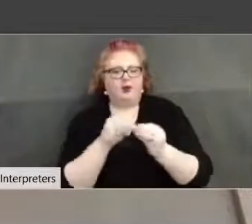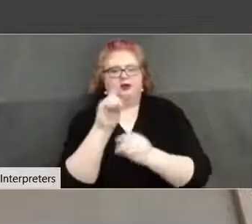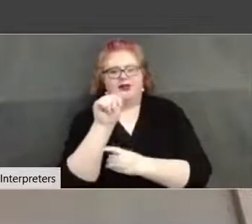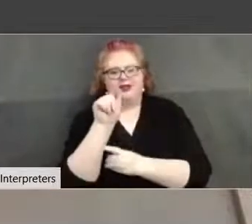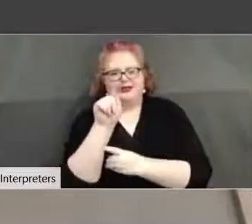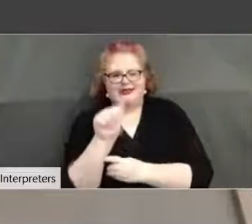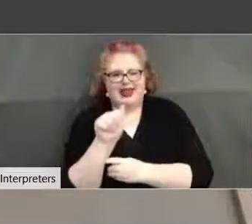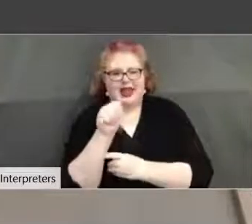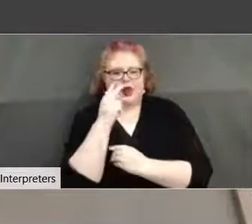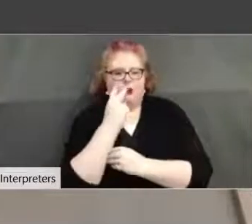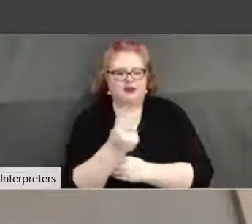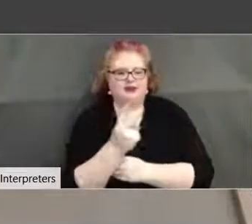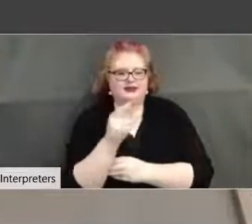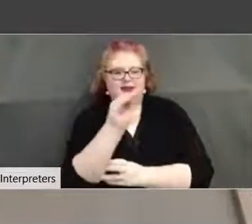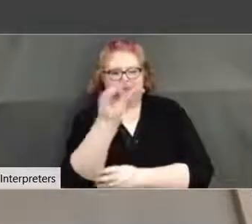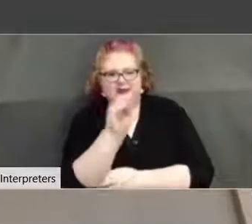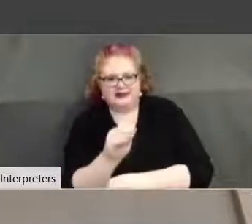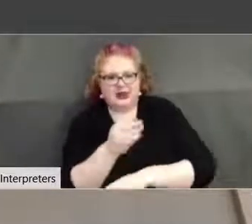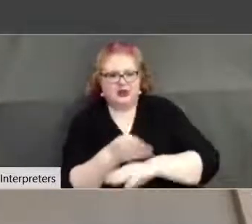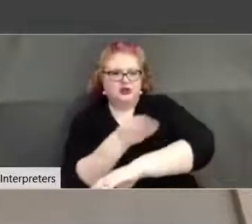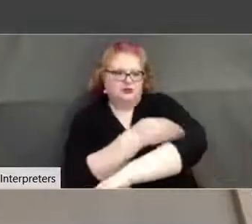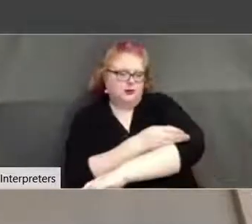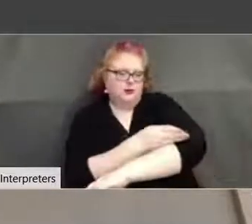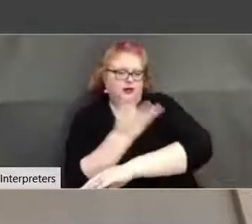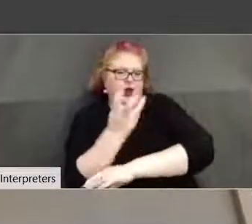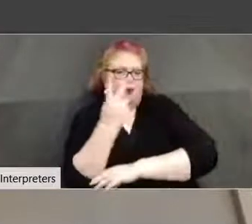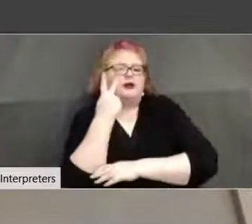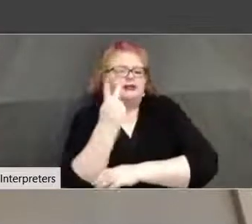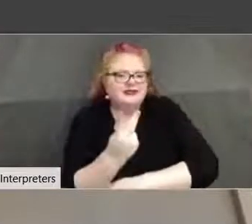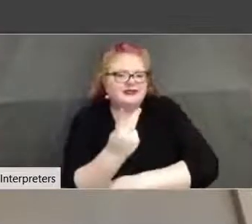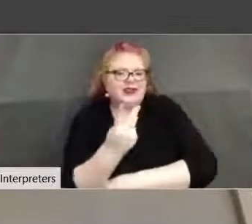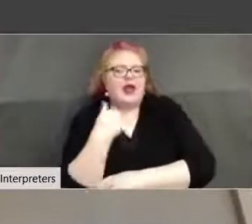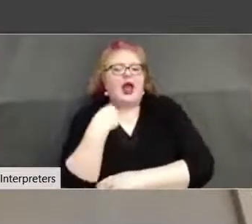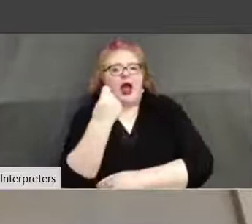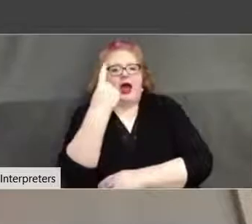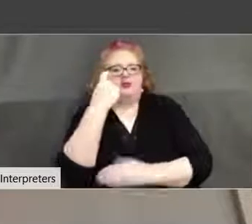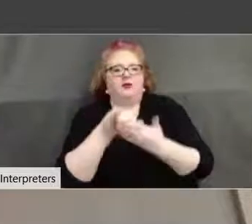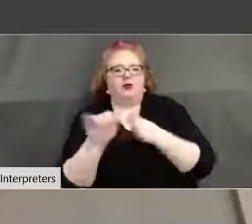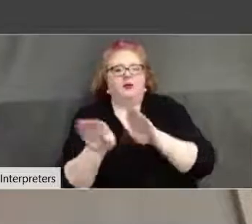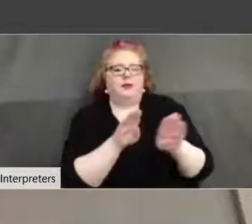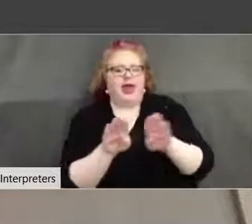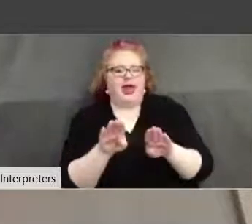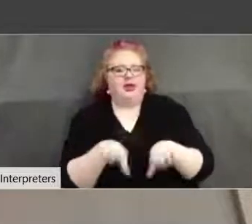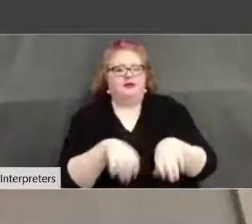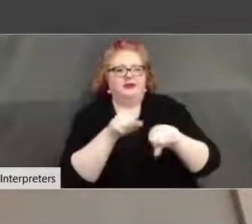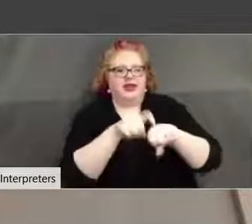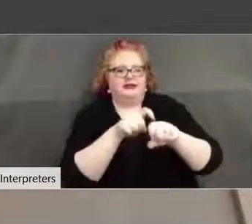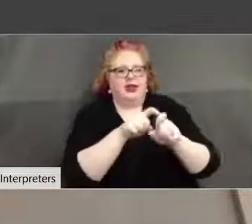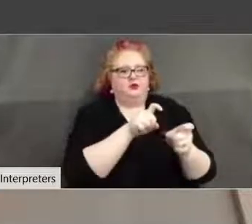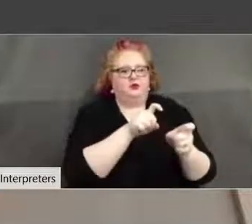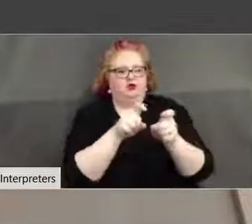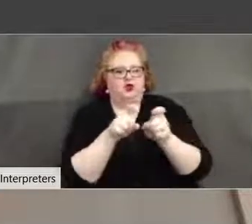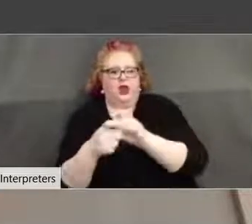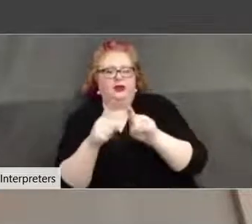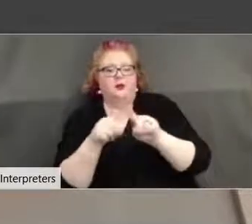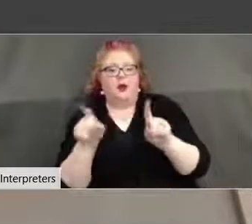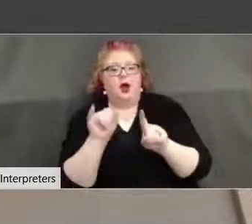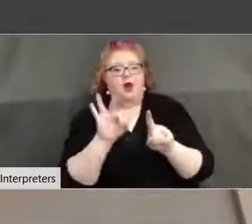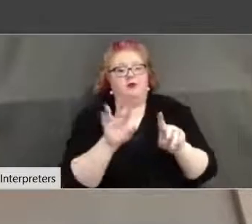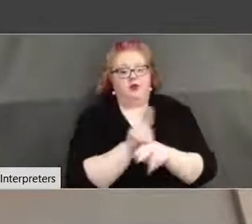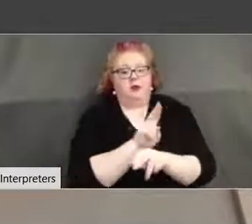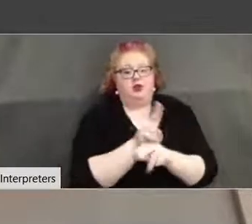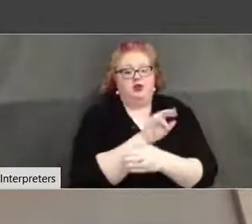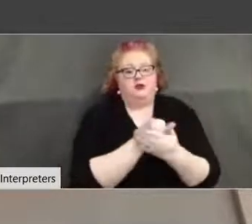percentage improvements, and I understand that behavior takes time to change, but if they've been deployed for 2 to 3 years, I know